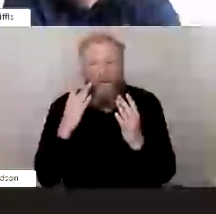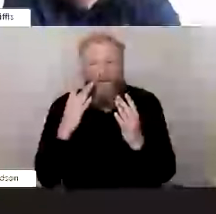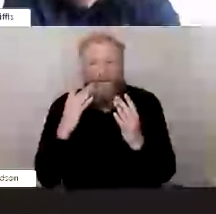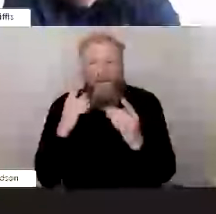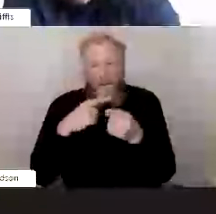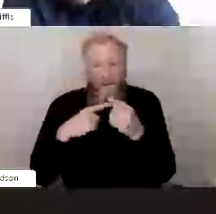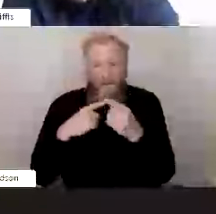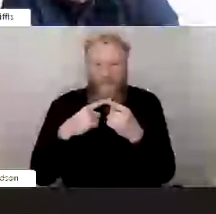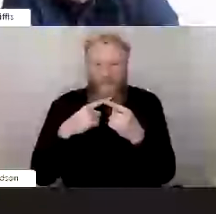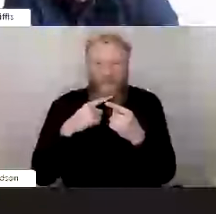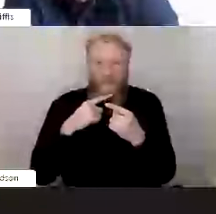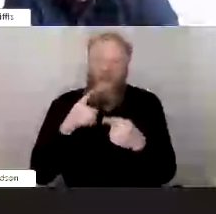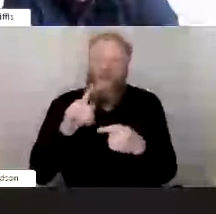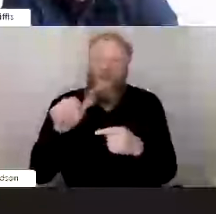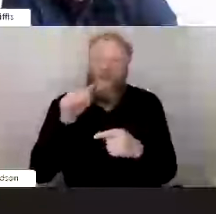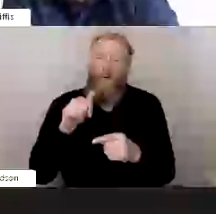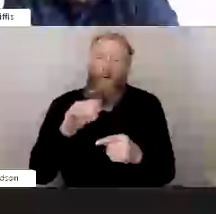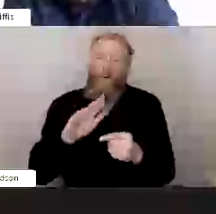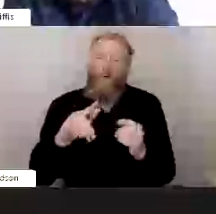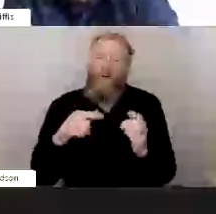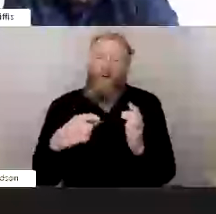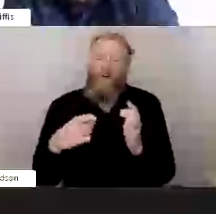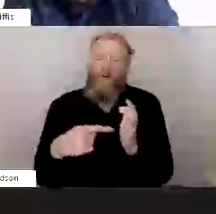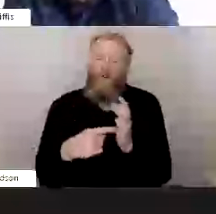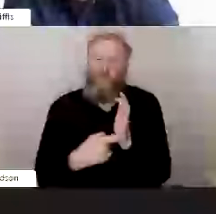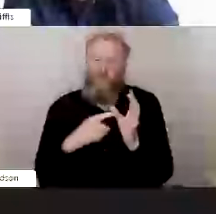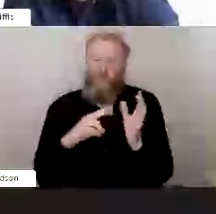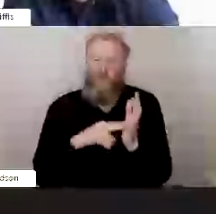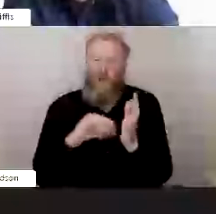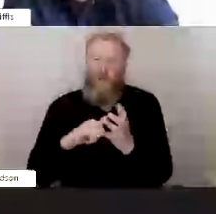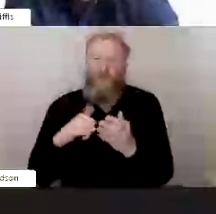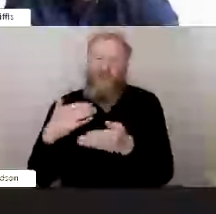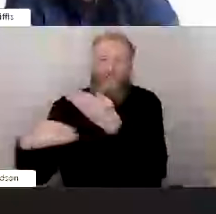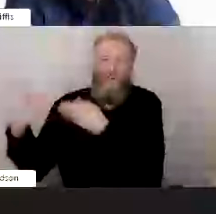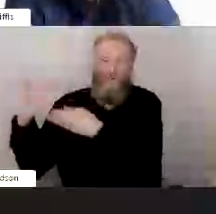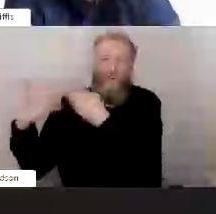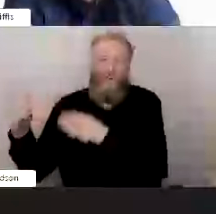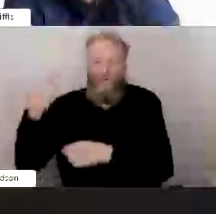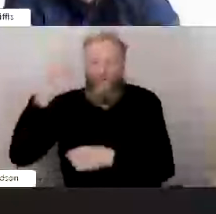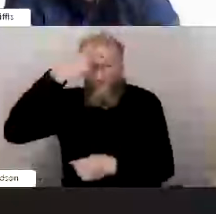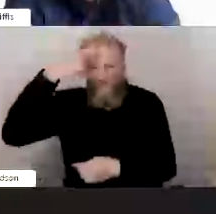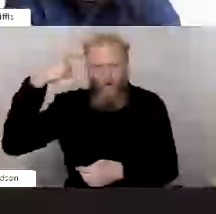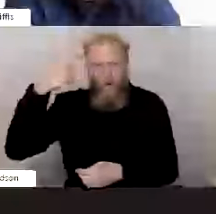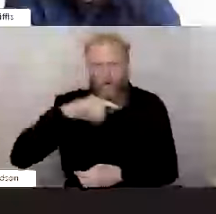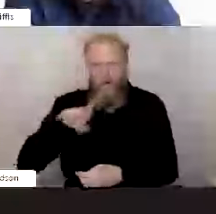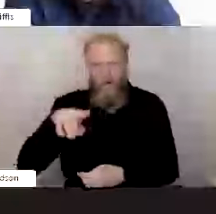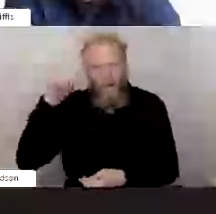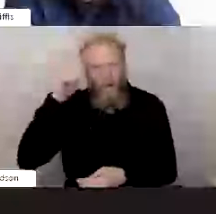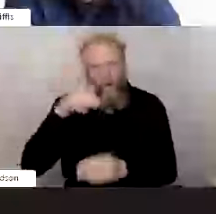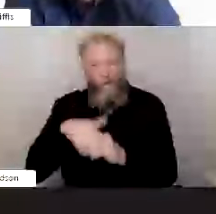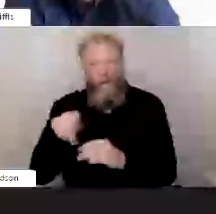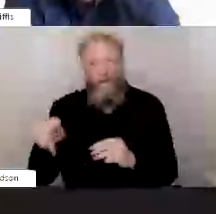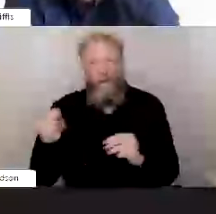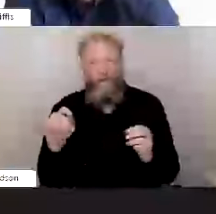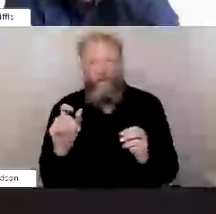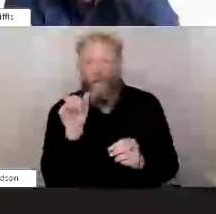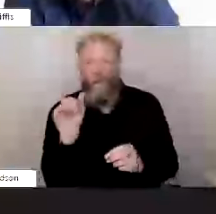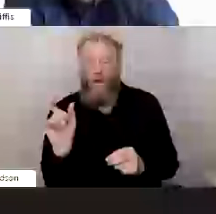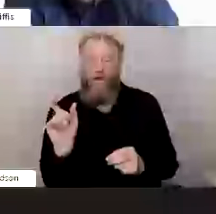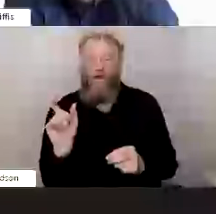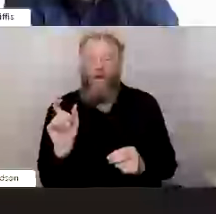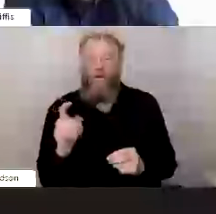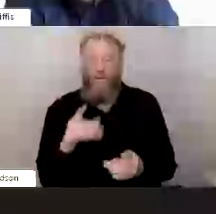we all hear about transgenerational trauma. It's a very familiar term, but it's very real in our communities.